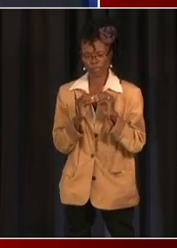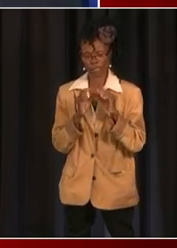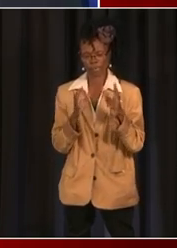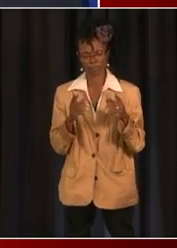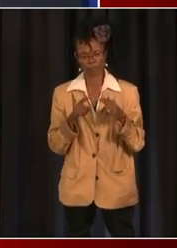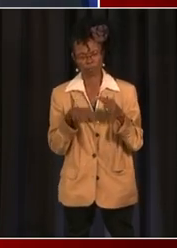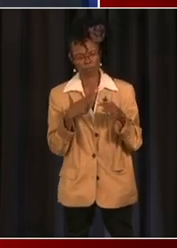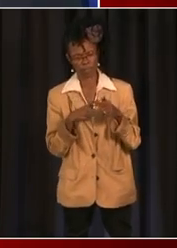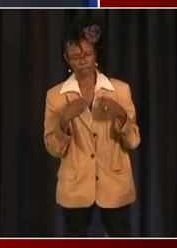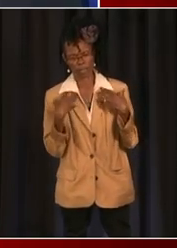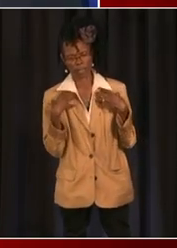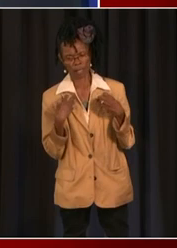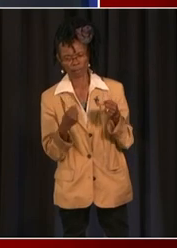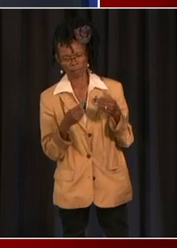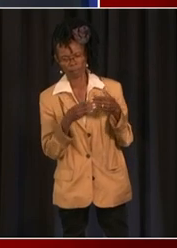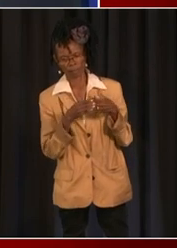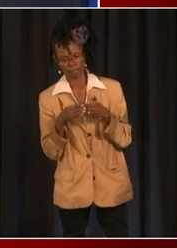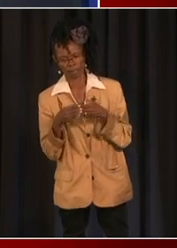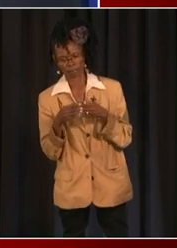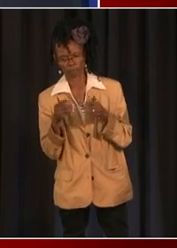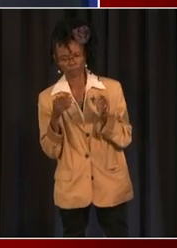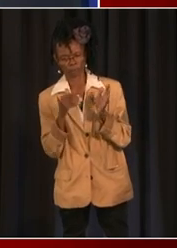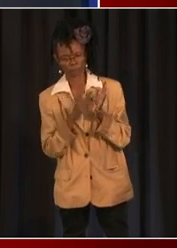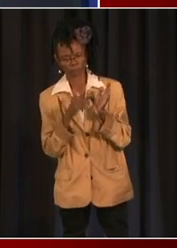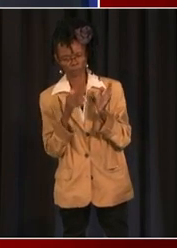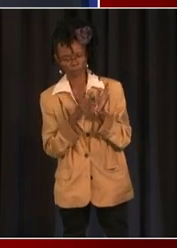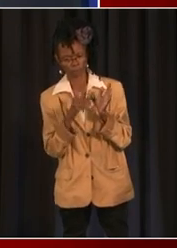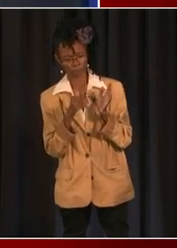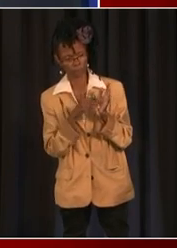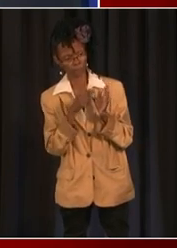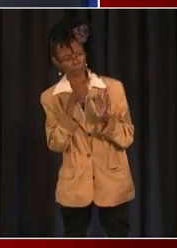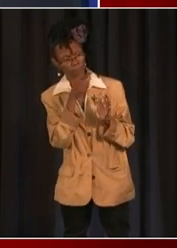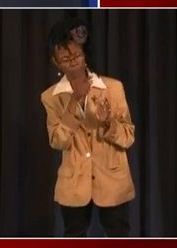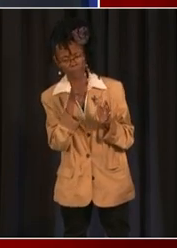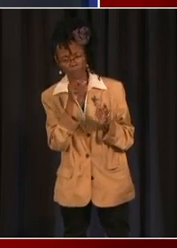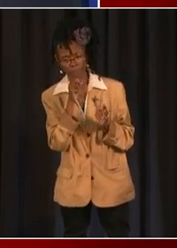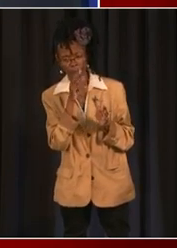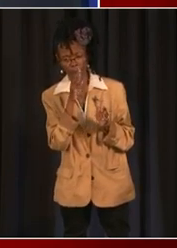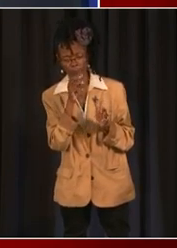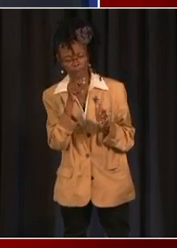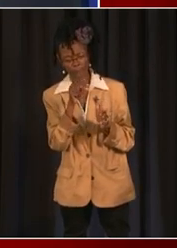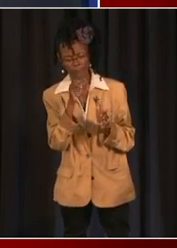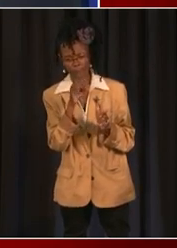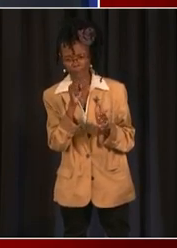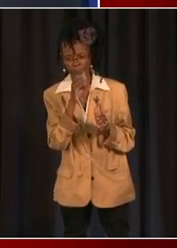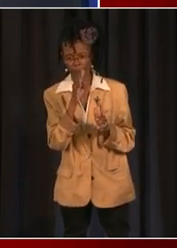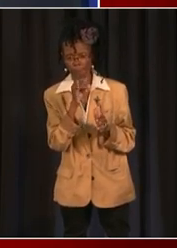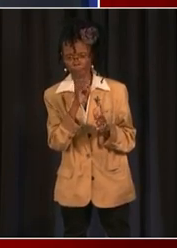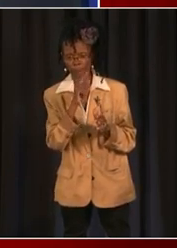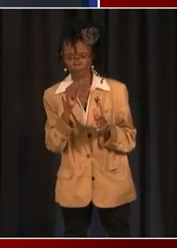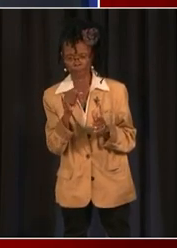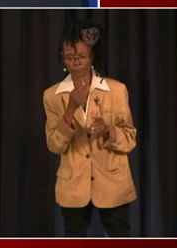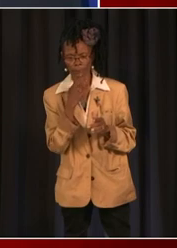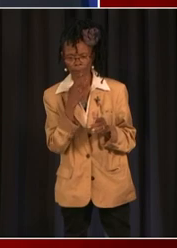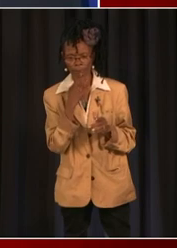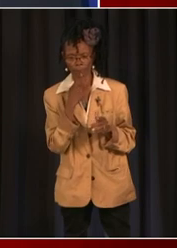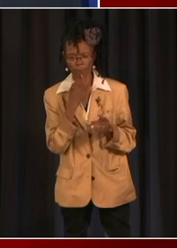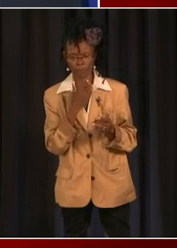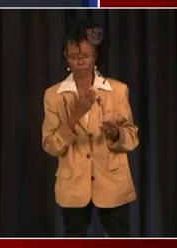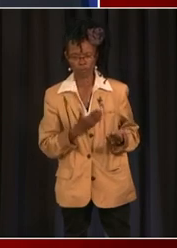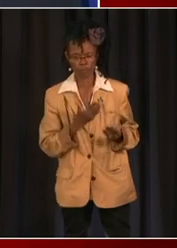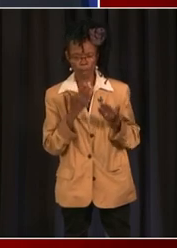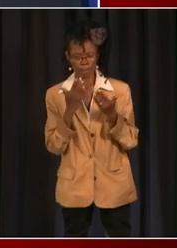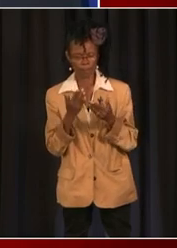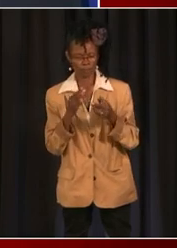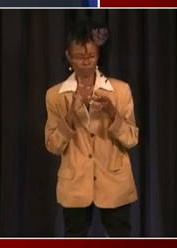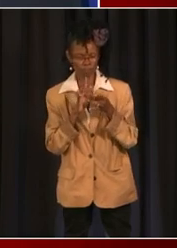know, Dr. Nesbitt, the health guidance says it is now recommended to quarantine after travel, as opposed to it used